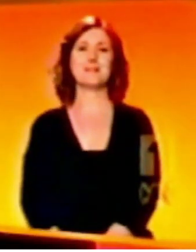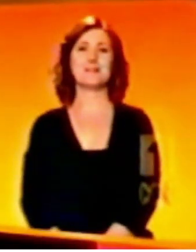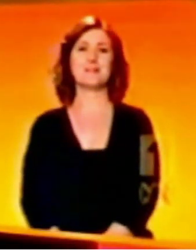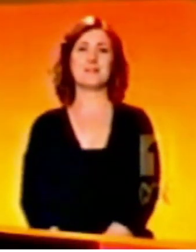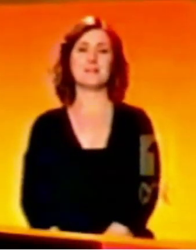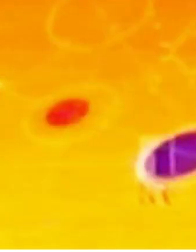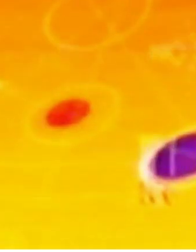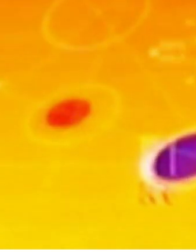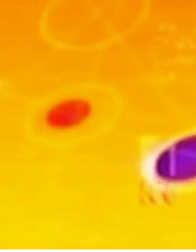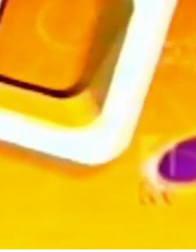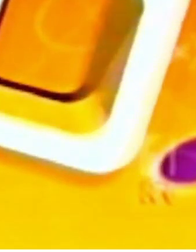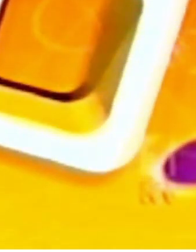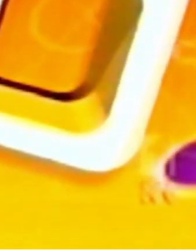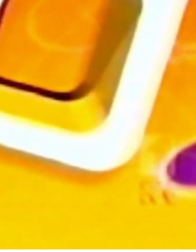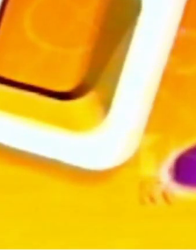to have fun.